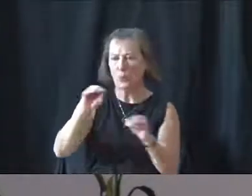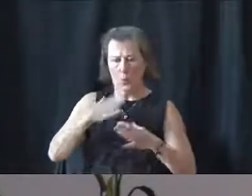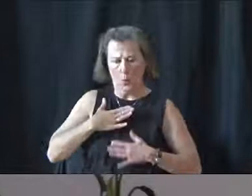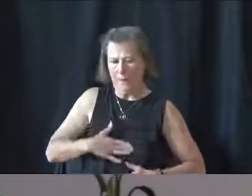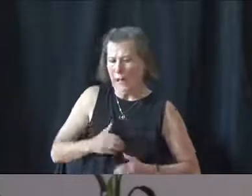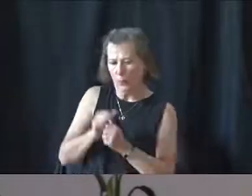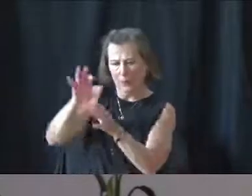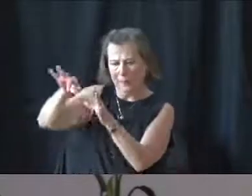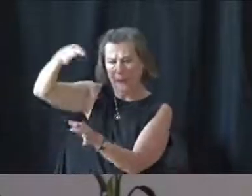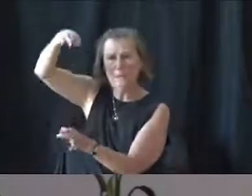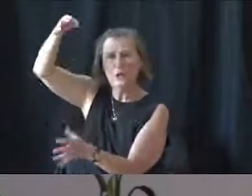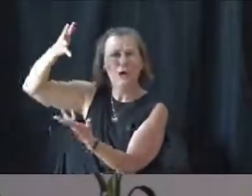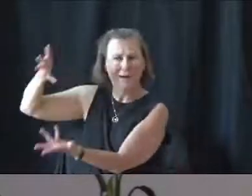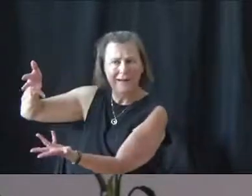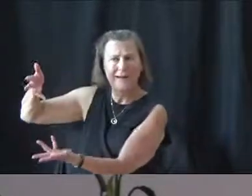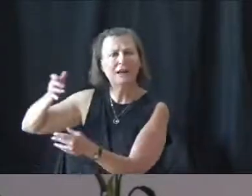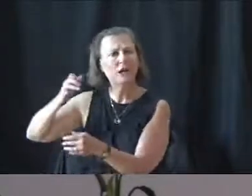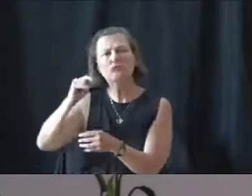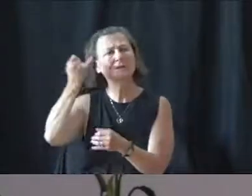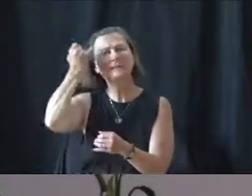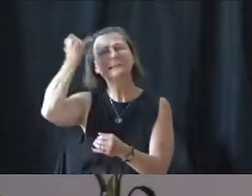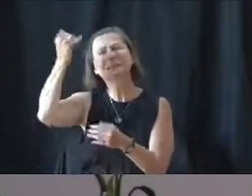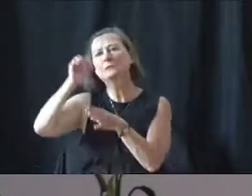ghosts, it's just an imagination exercise.